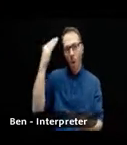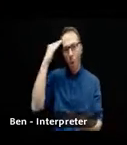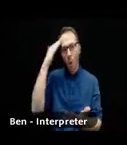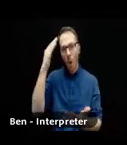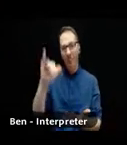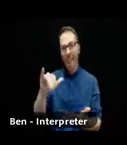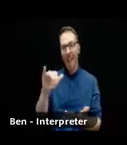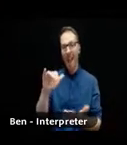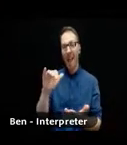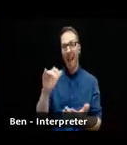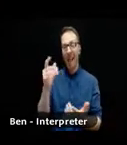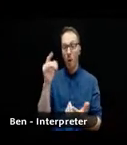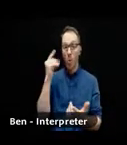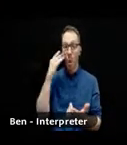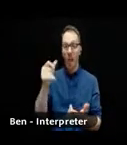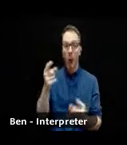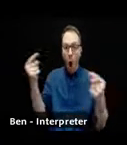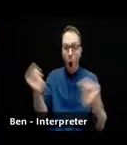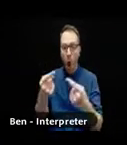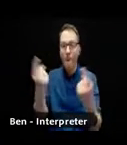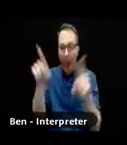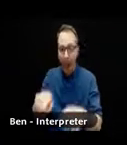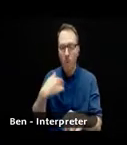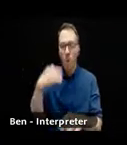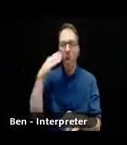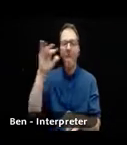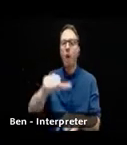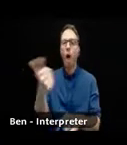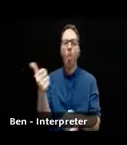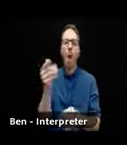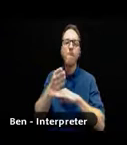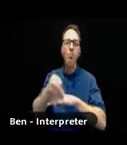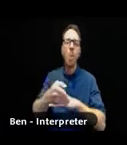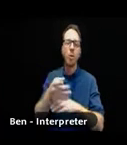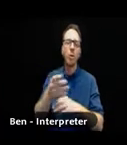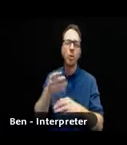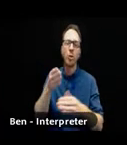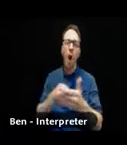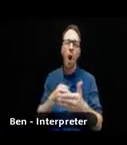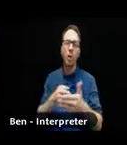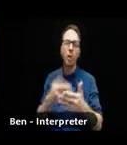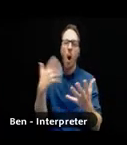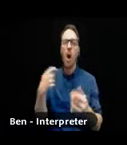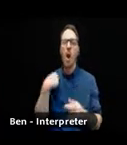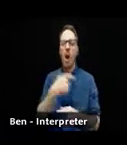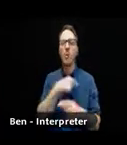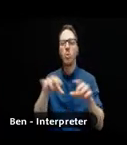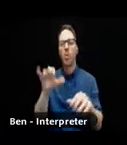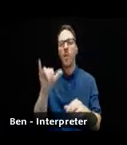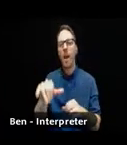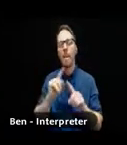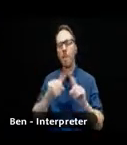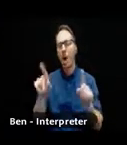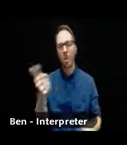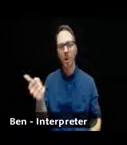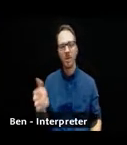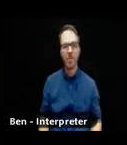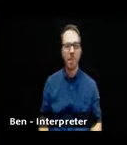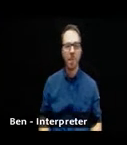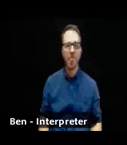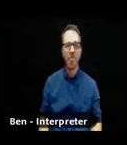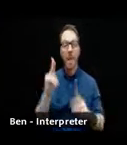right? So that's the only other post-charge setting in which I would like for us to do this. But otherwise, when people